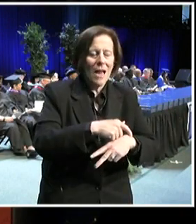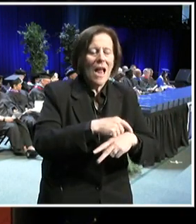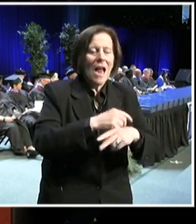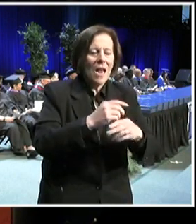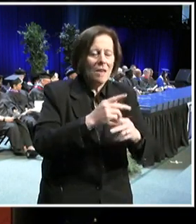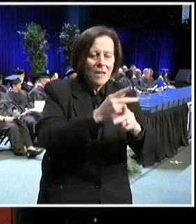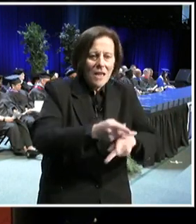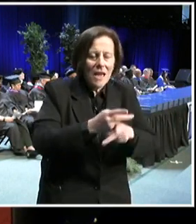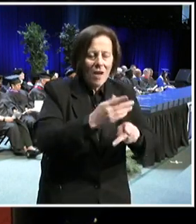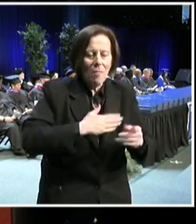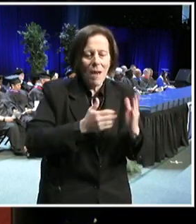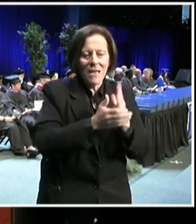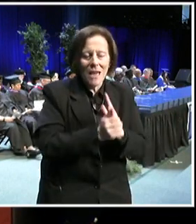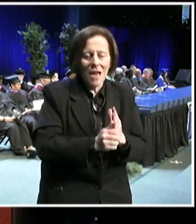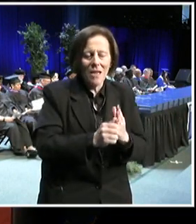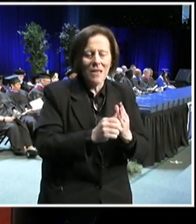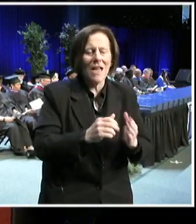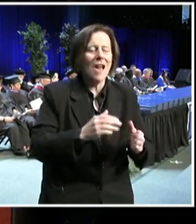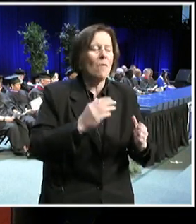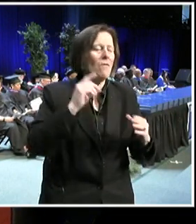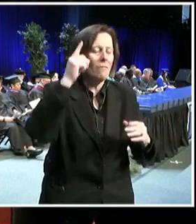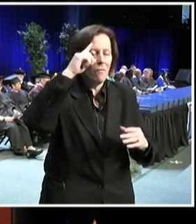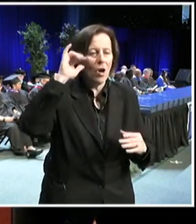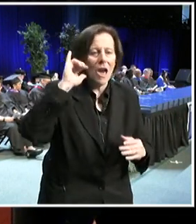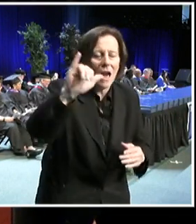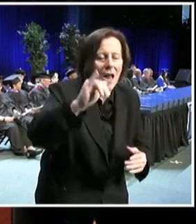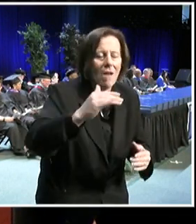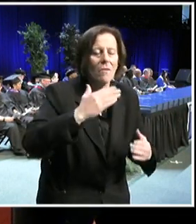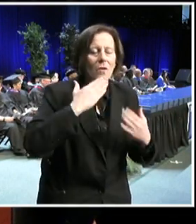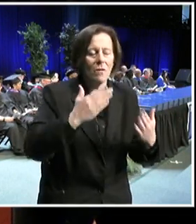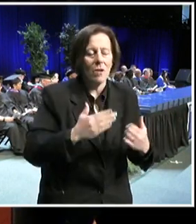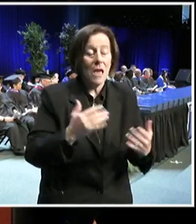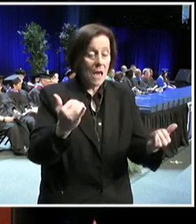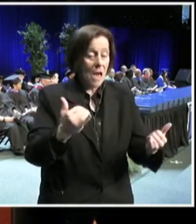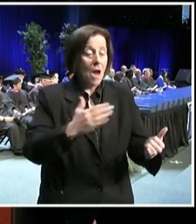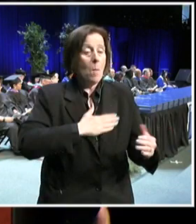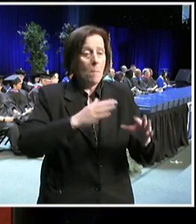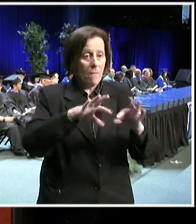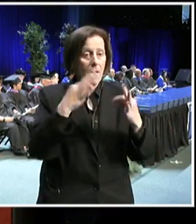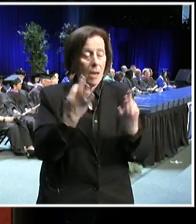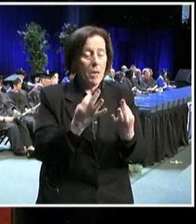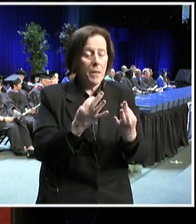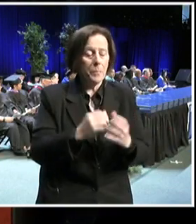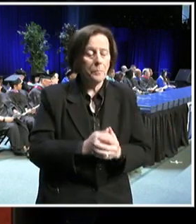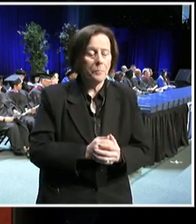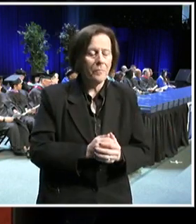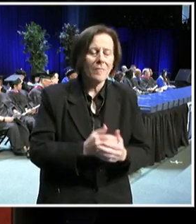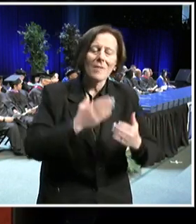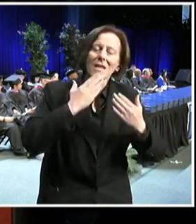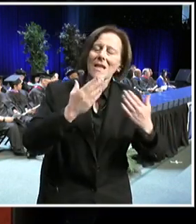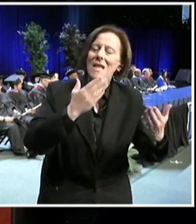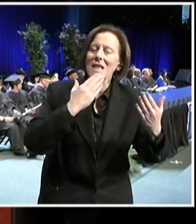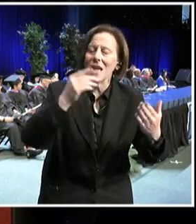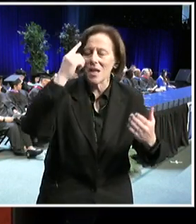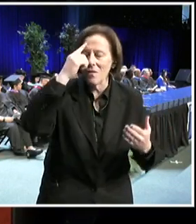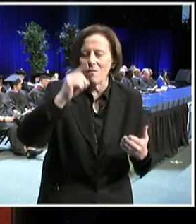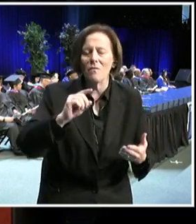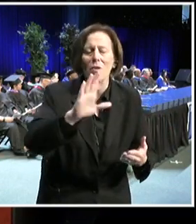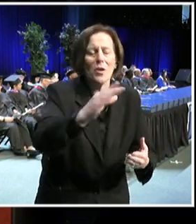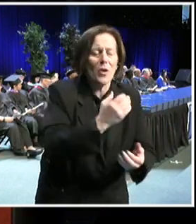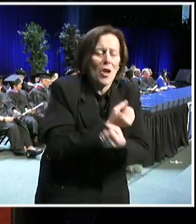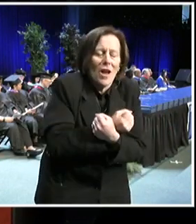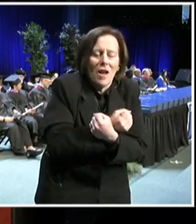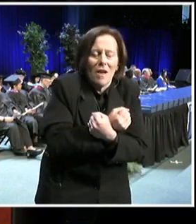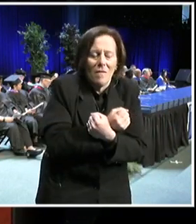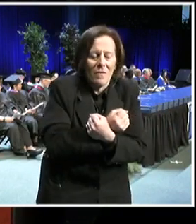for that, I'm eternally grateful. Y ahora, para mi familia, gracias por su apoyo y amor. Por